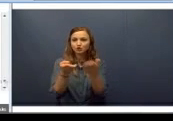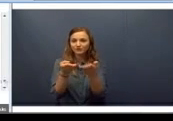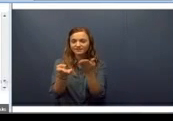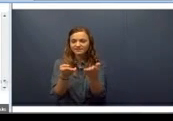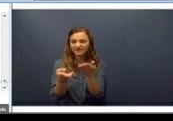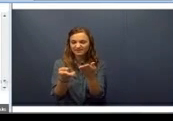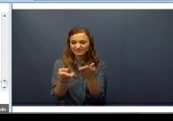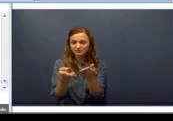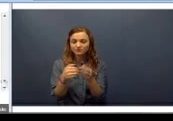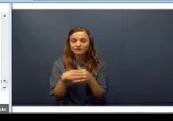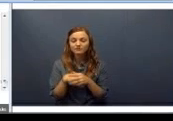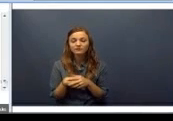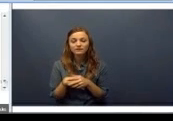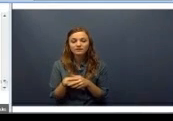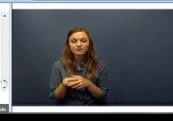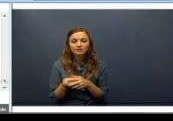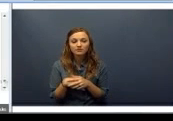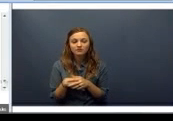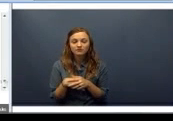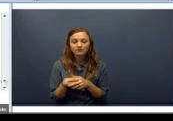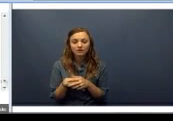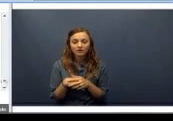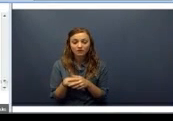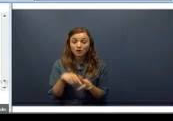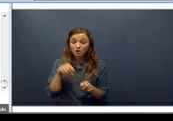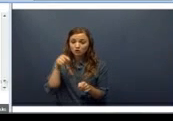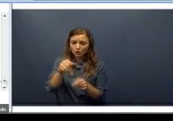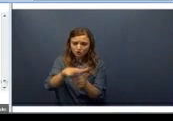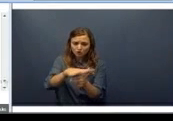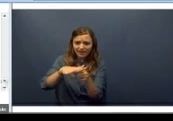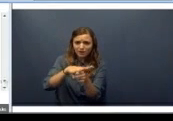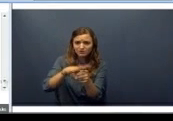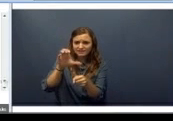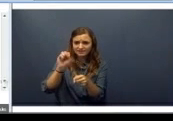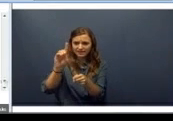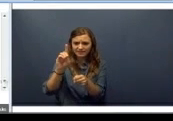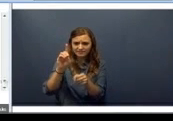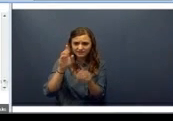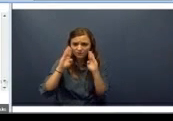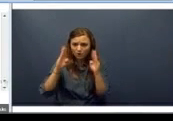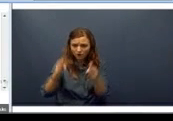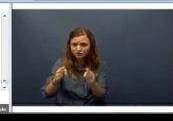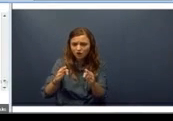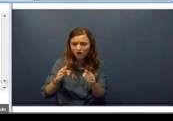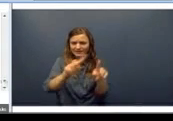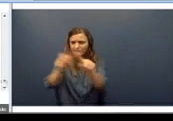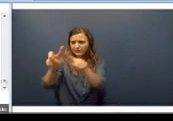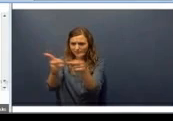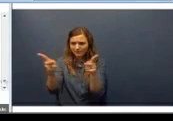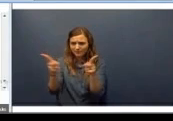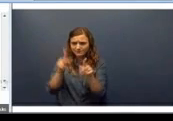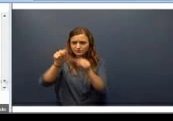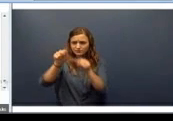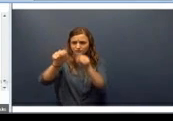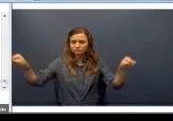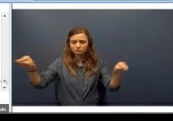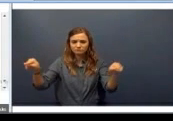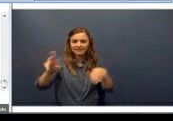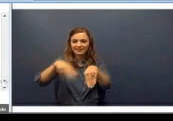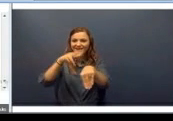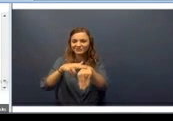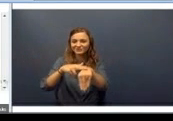a wide number of human services. And so those are the areas that CSD focuses on in various